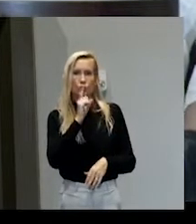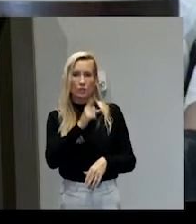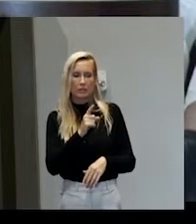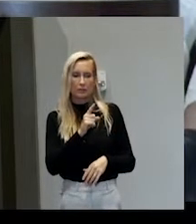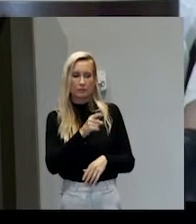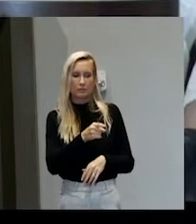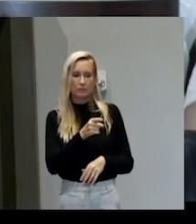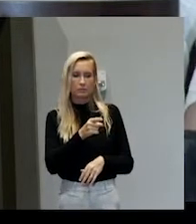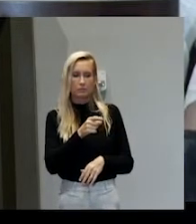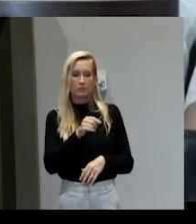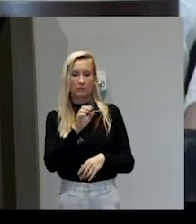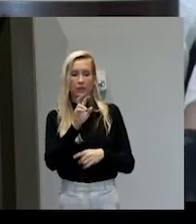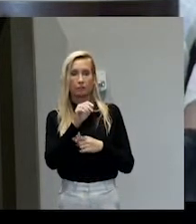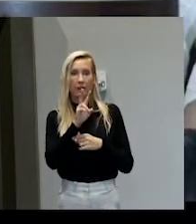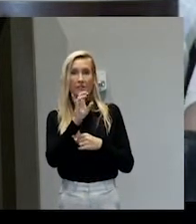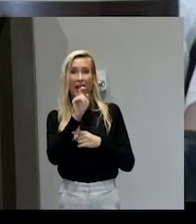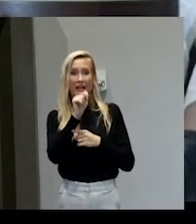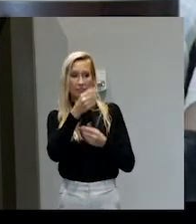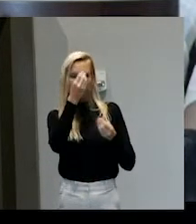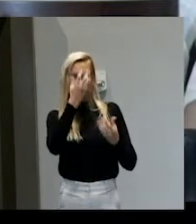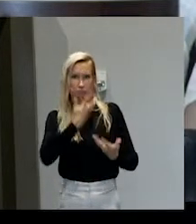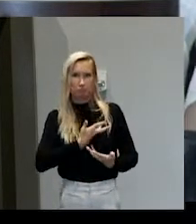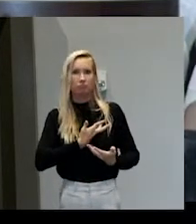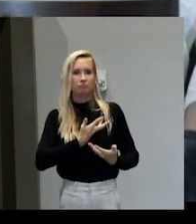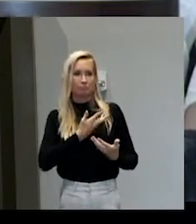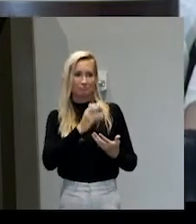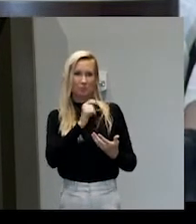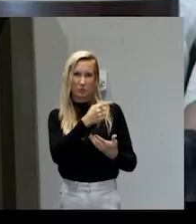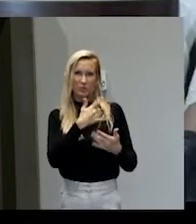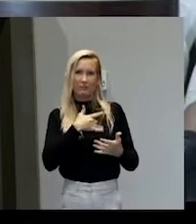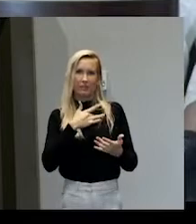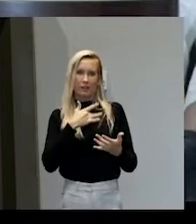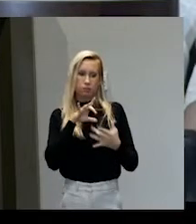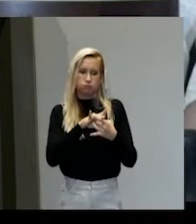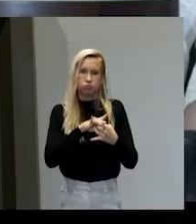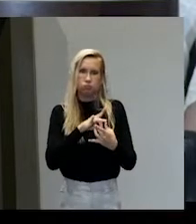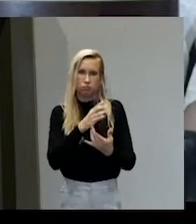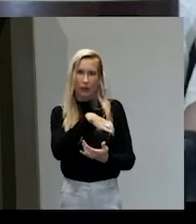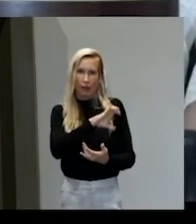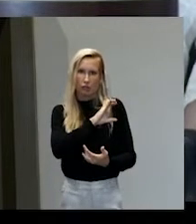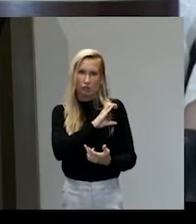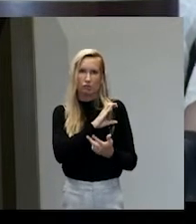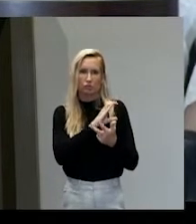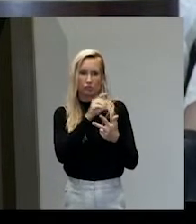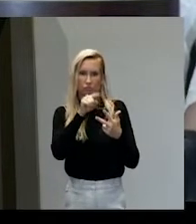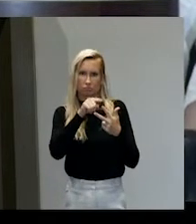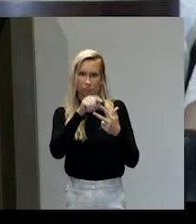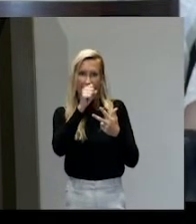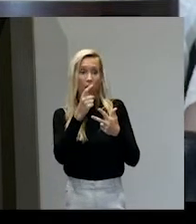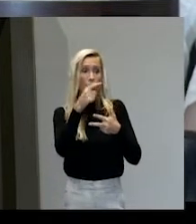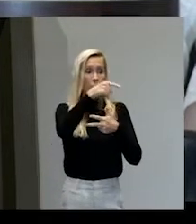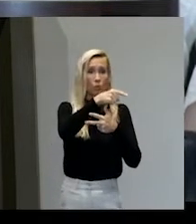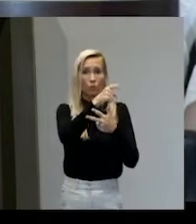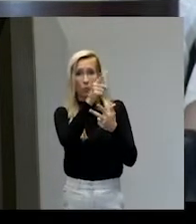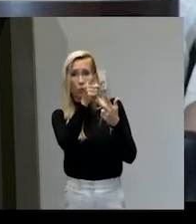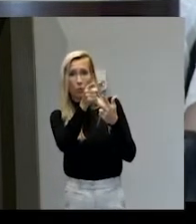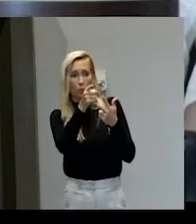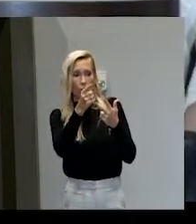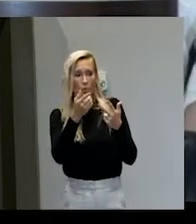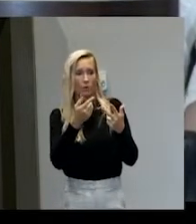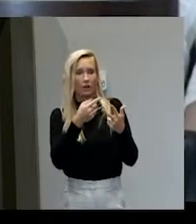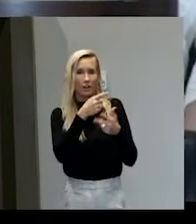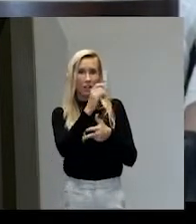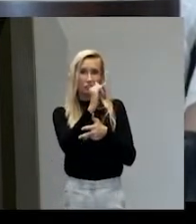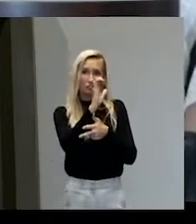you, you know, as it relates to Jack and Douglas, how much did you feel like, you know, you were playing some